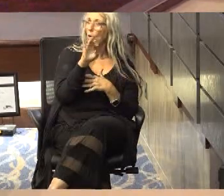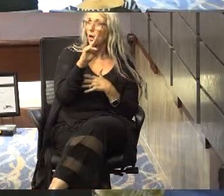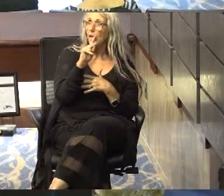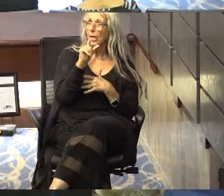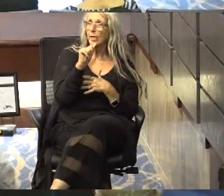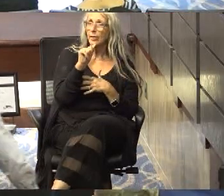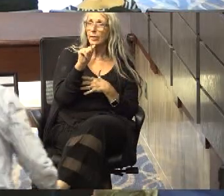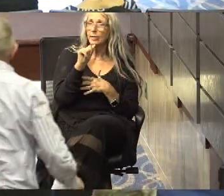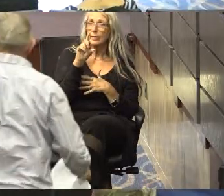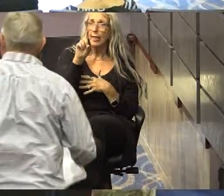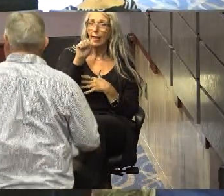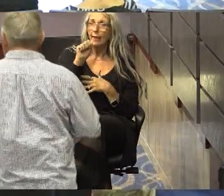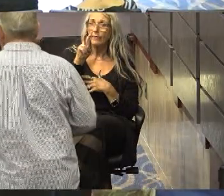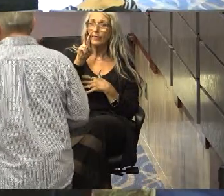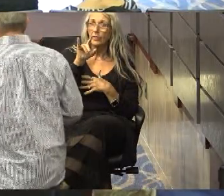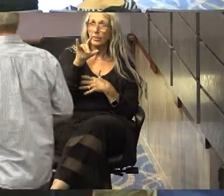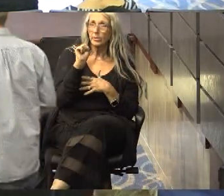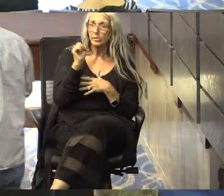work session.